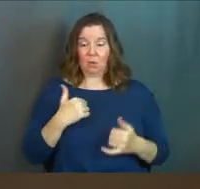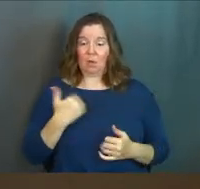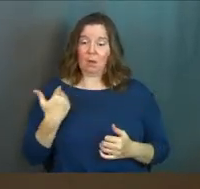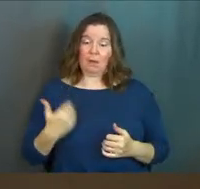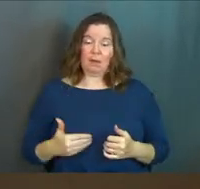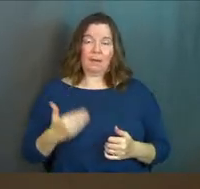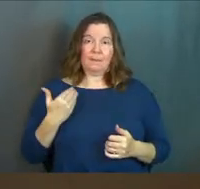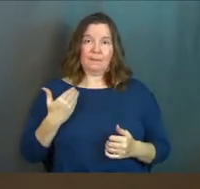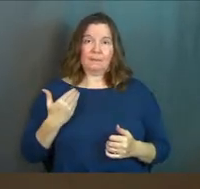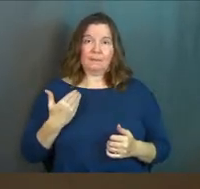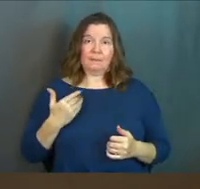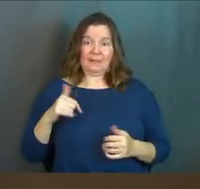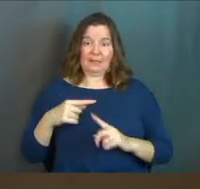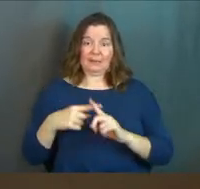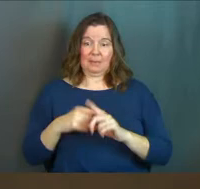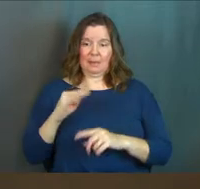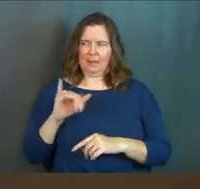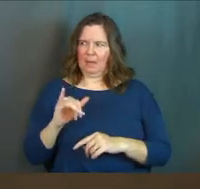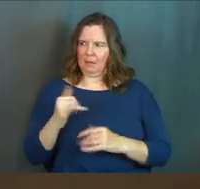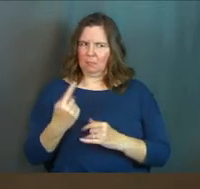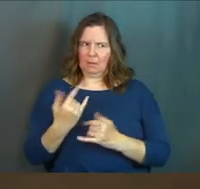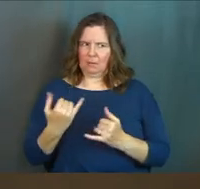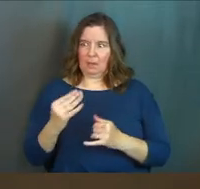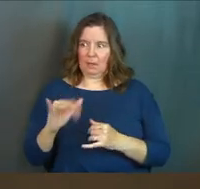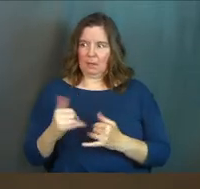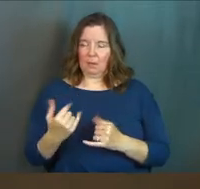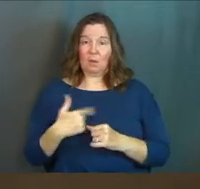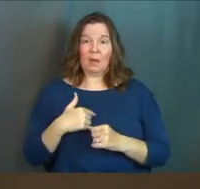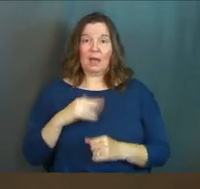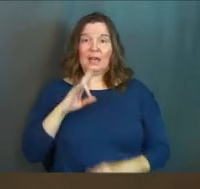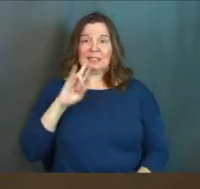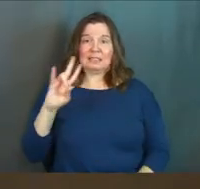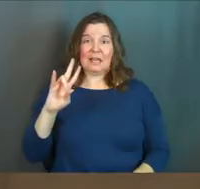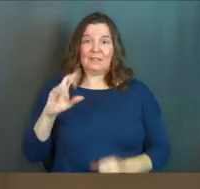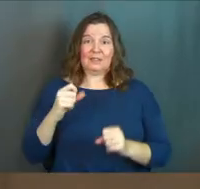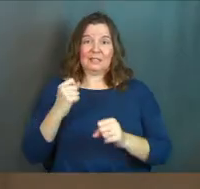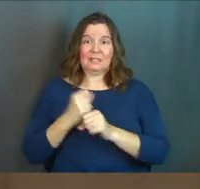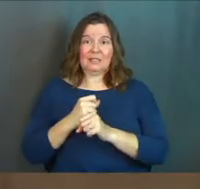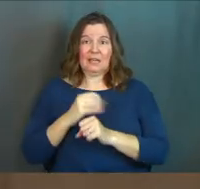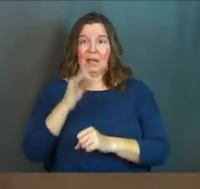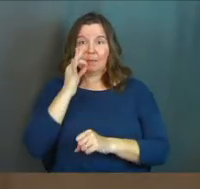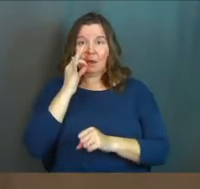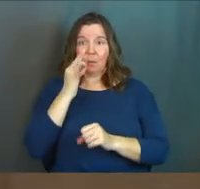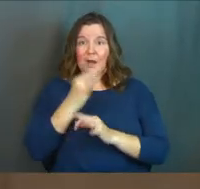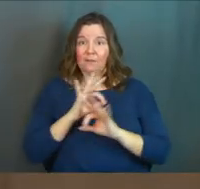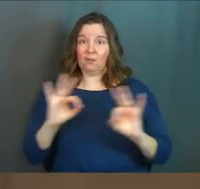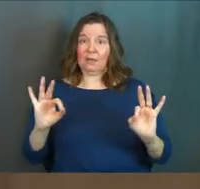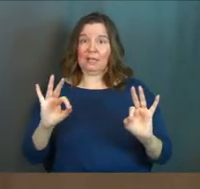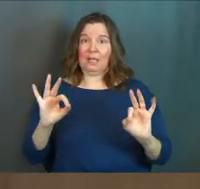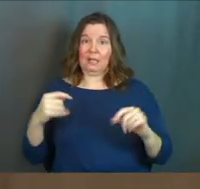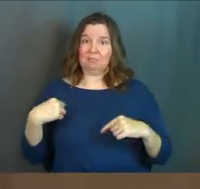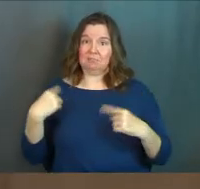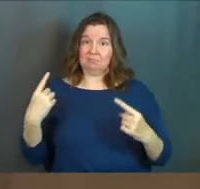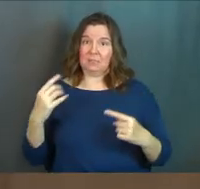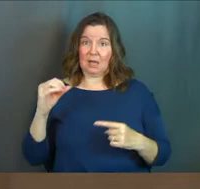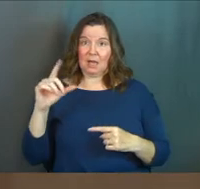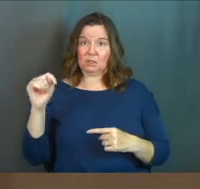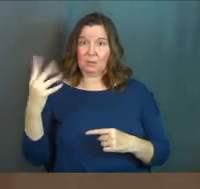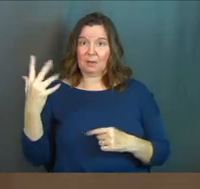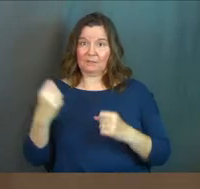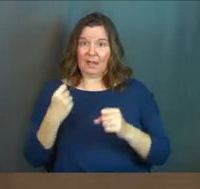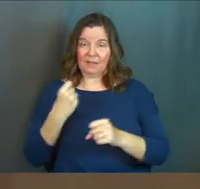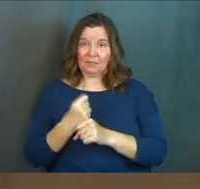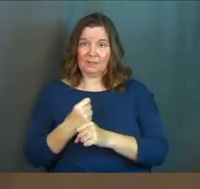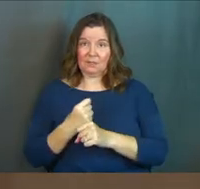I am, this month, actually May, it's May, right? May, I'm 7 years, you know, marijuana free. In October, it'll be